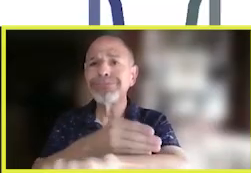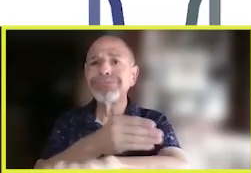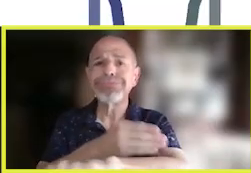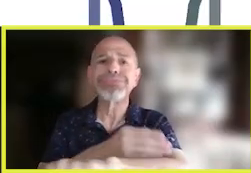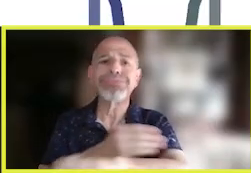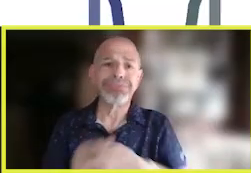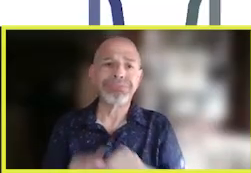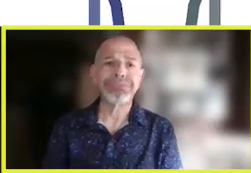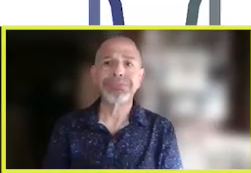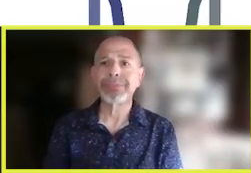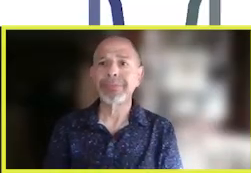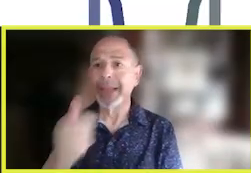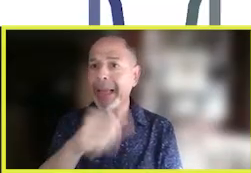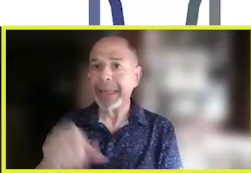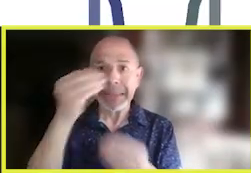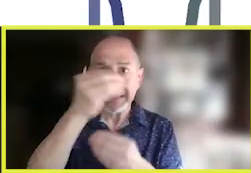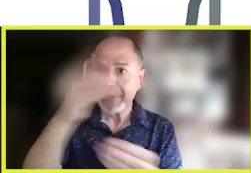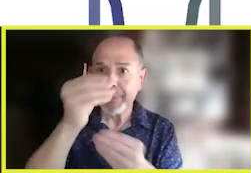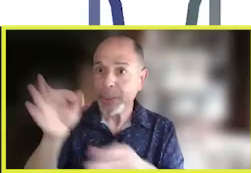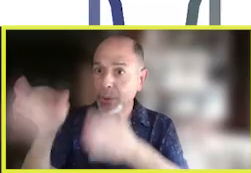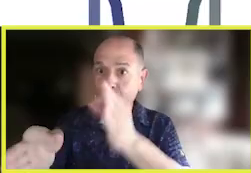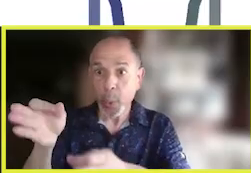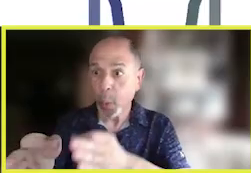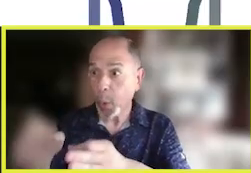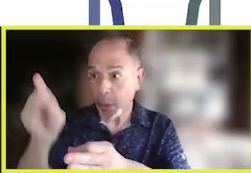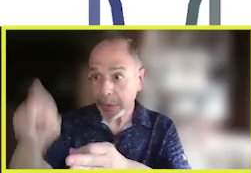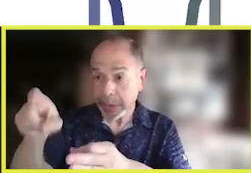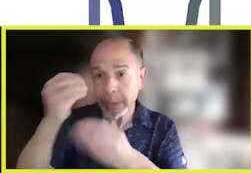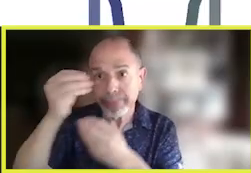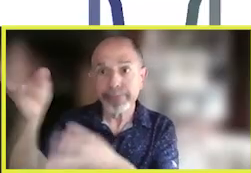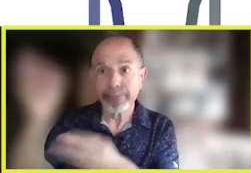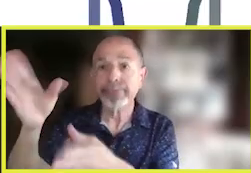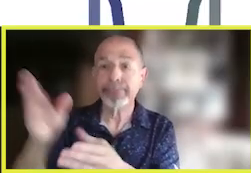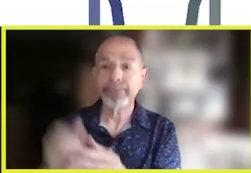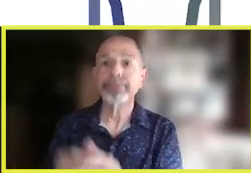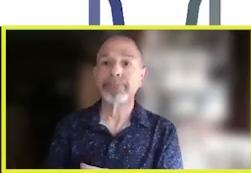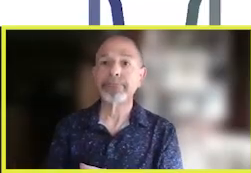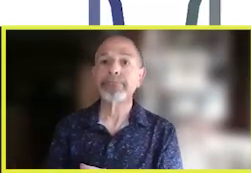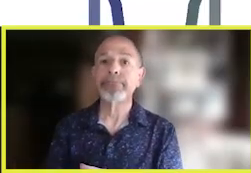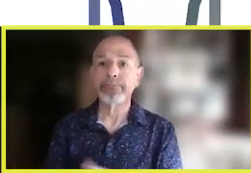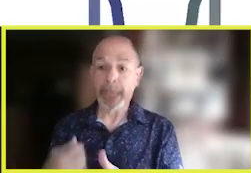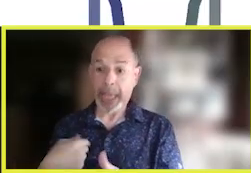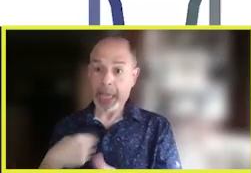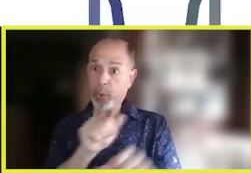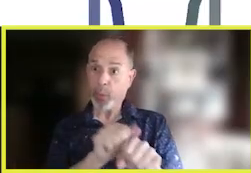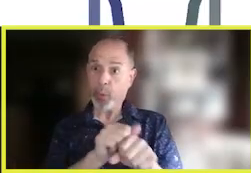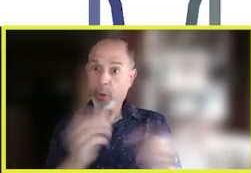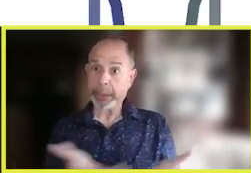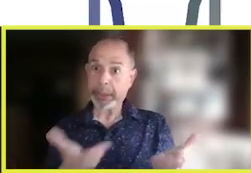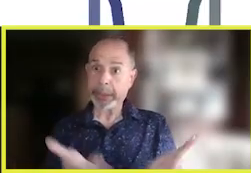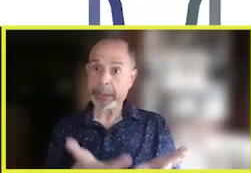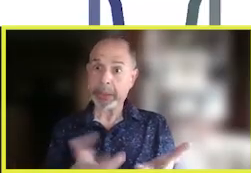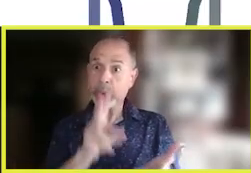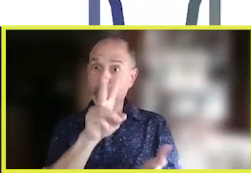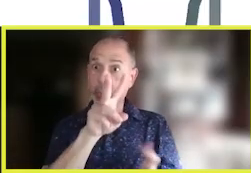providing information to the court and the court monitor on our progress and how we're doing. So 2 more years we